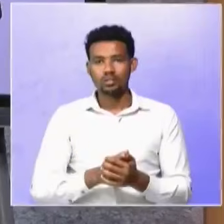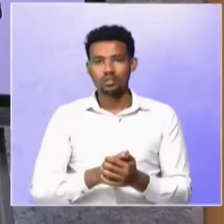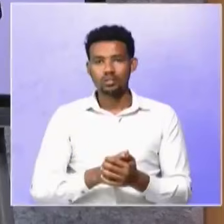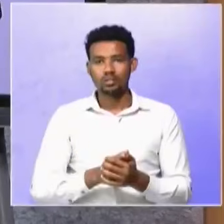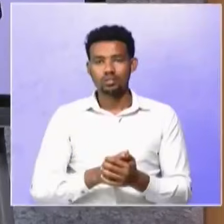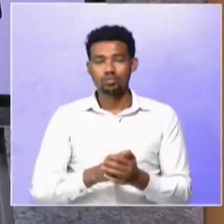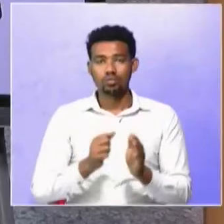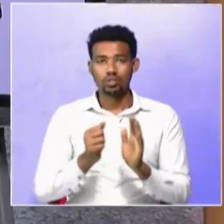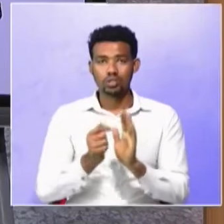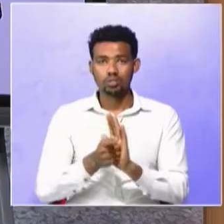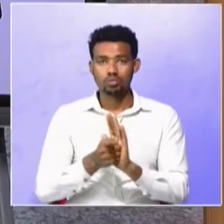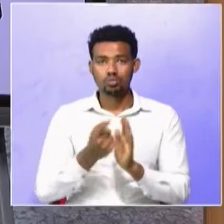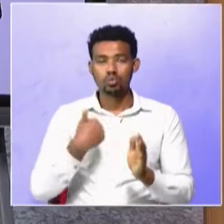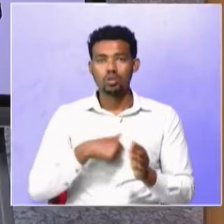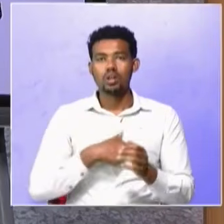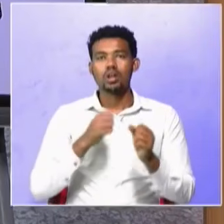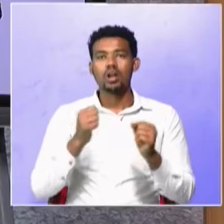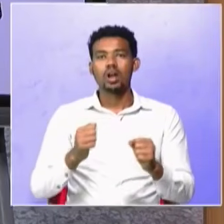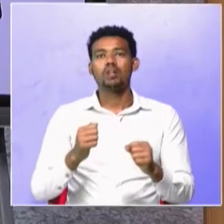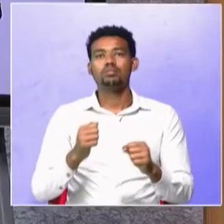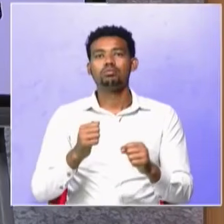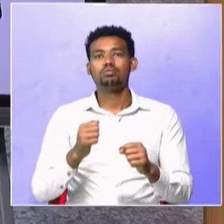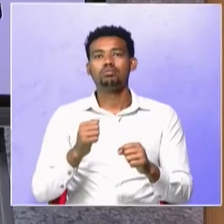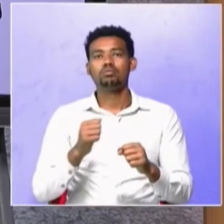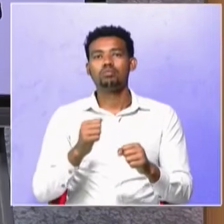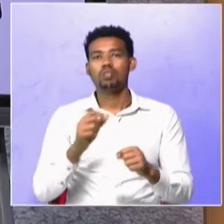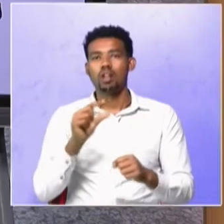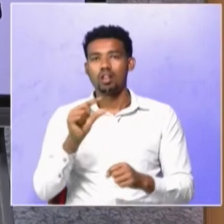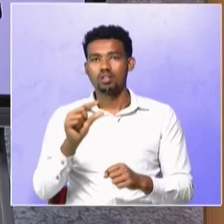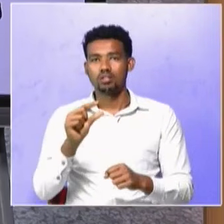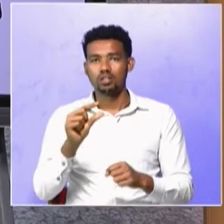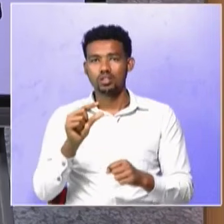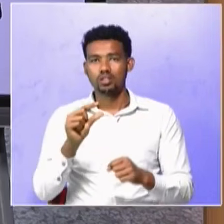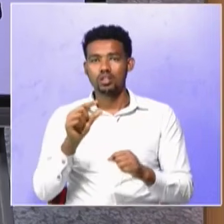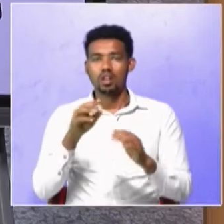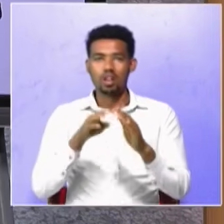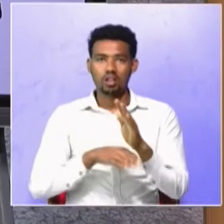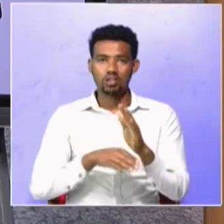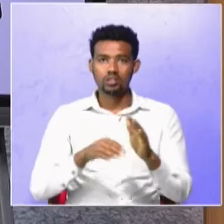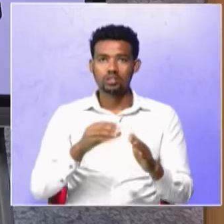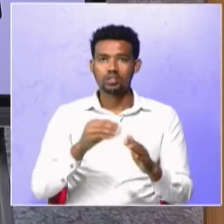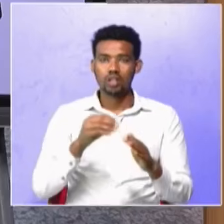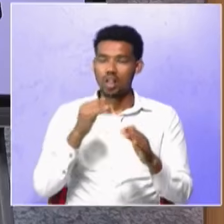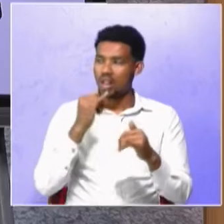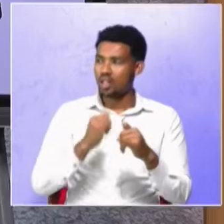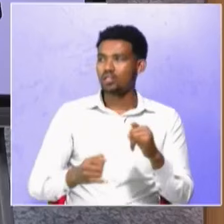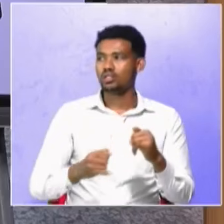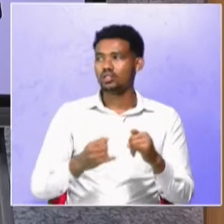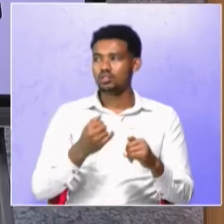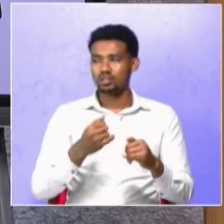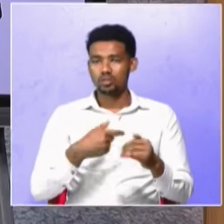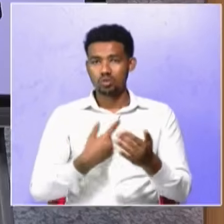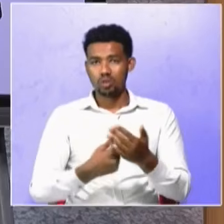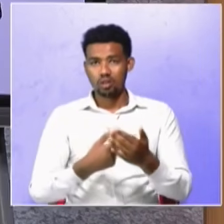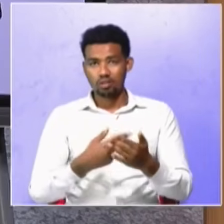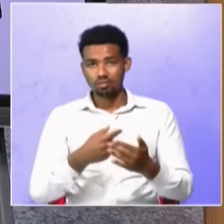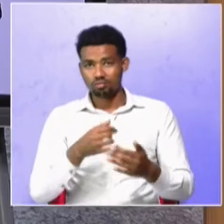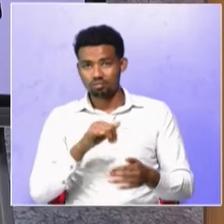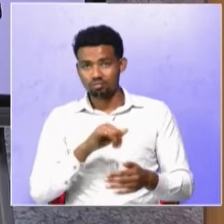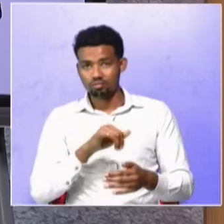words. For example, we can mention little, less, least. We can mention